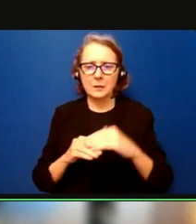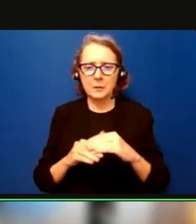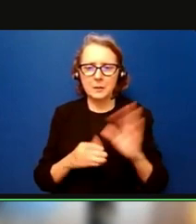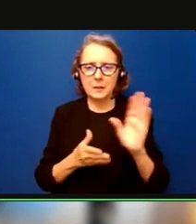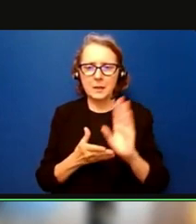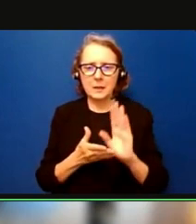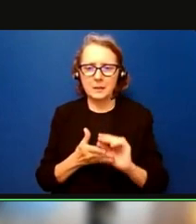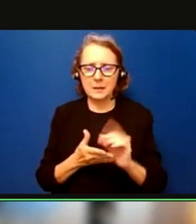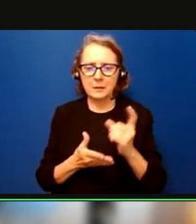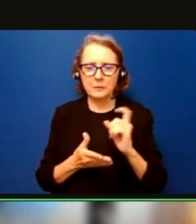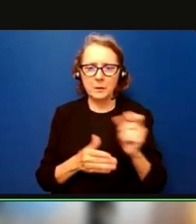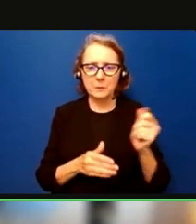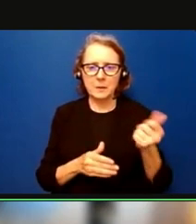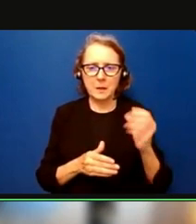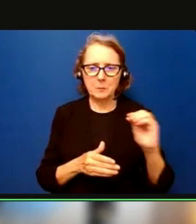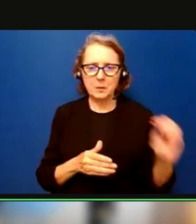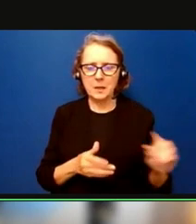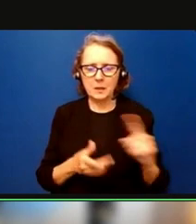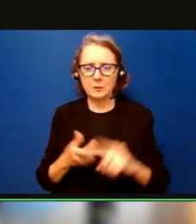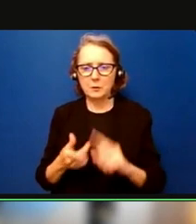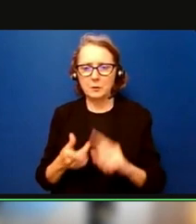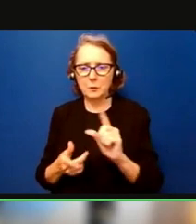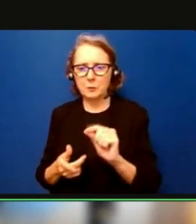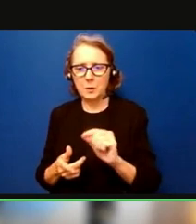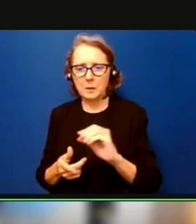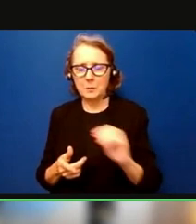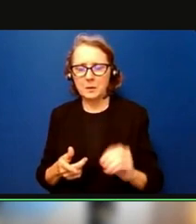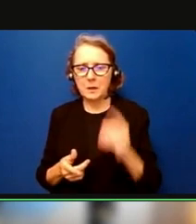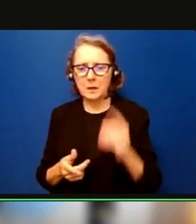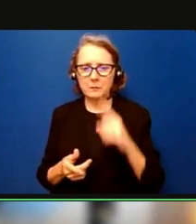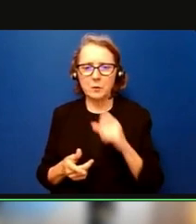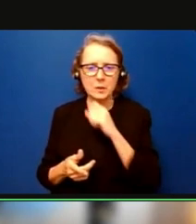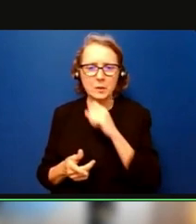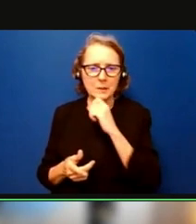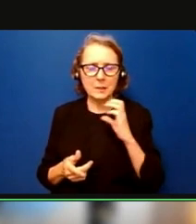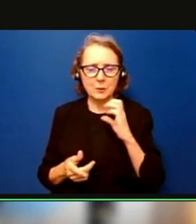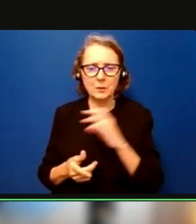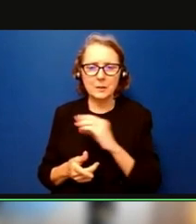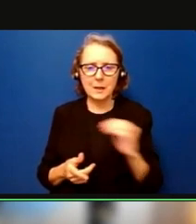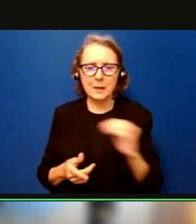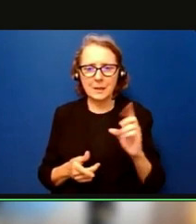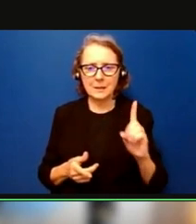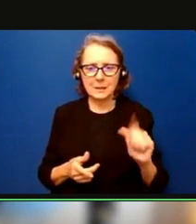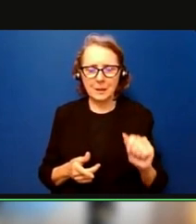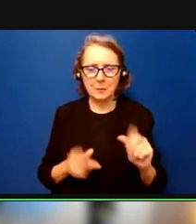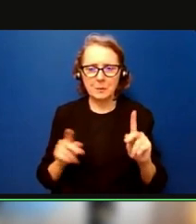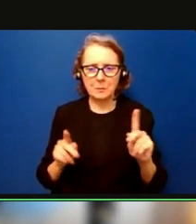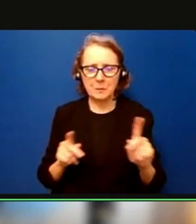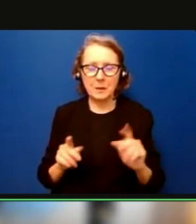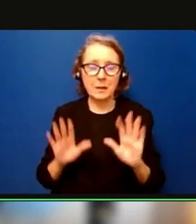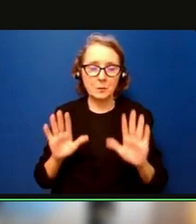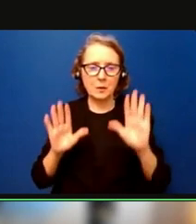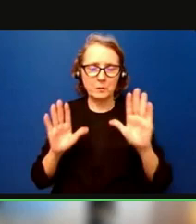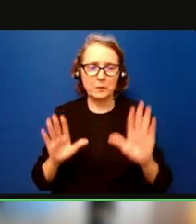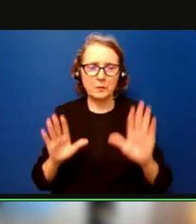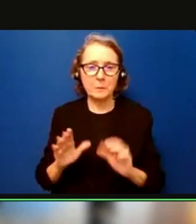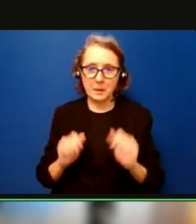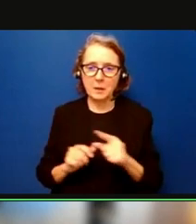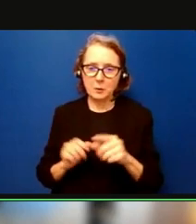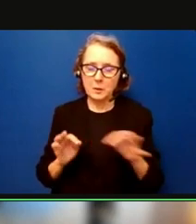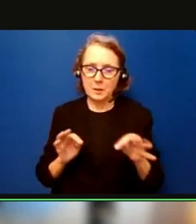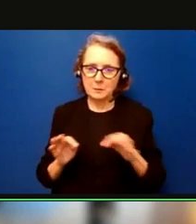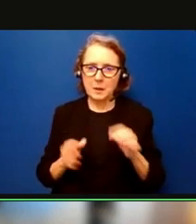from 10% to 20% for seniors and disabled. That's marvelous. Can you explain to